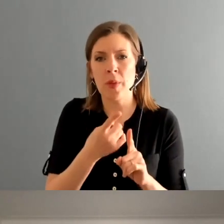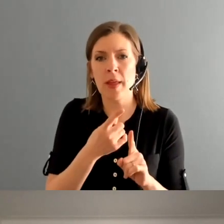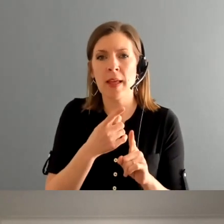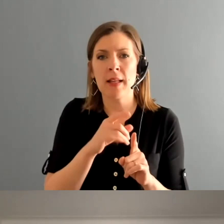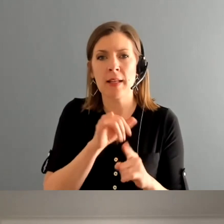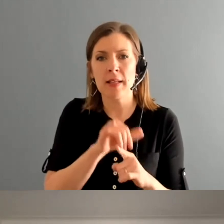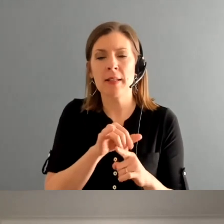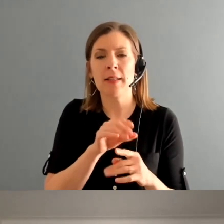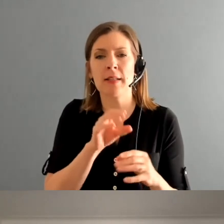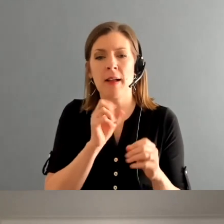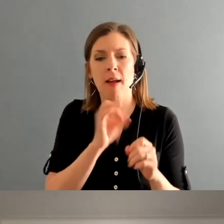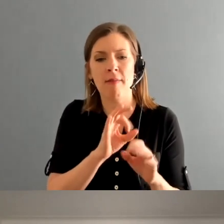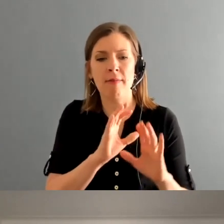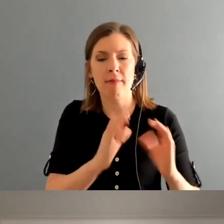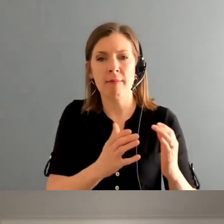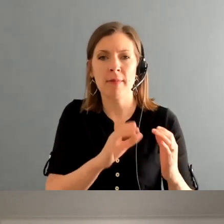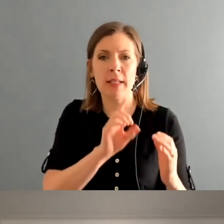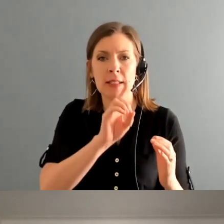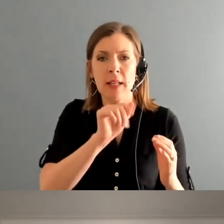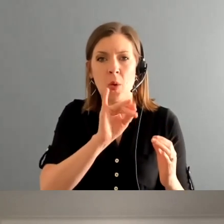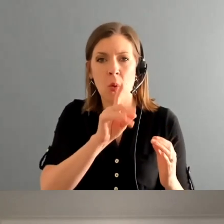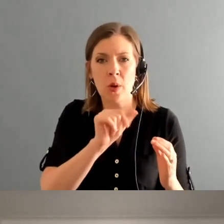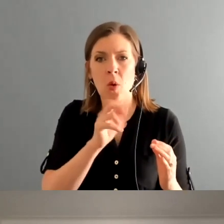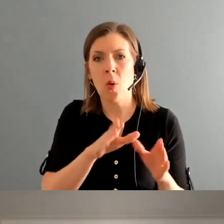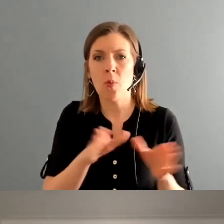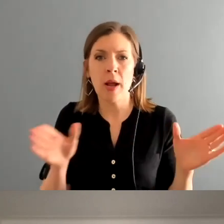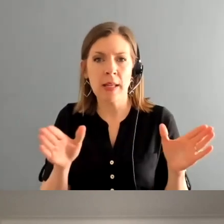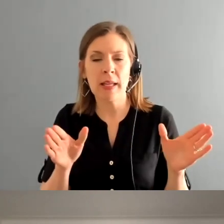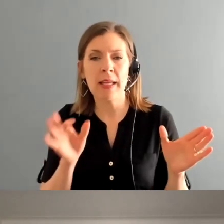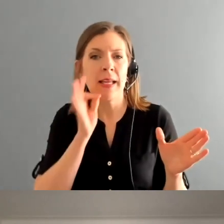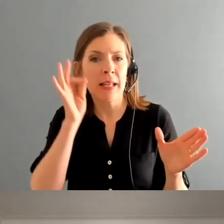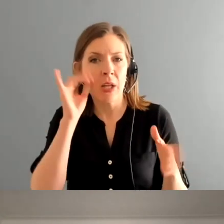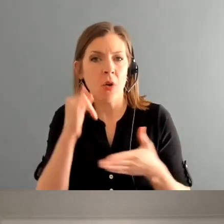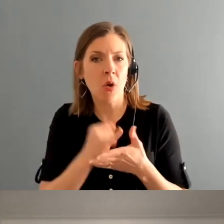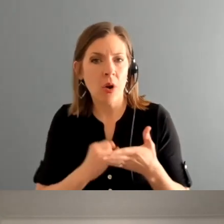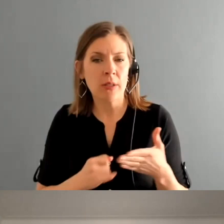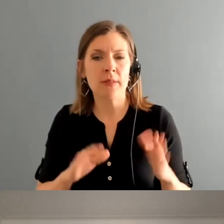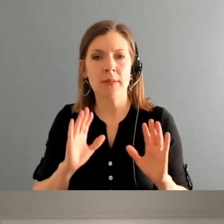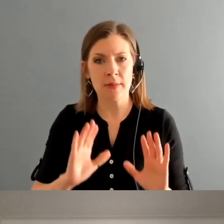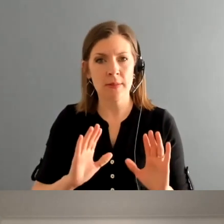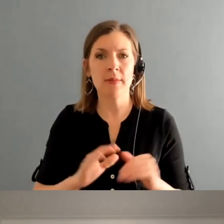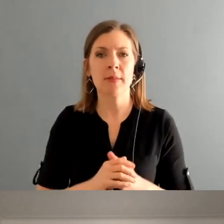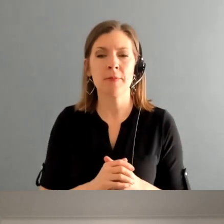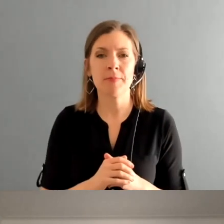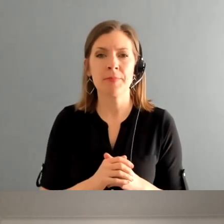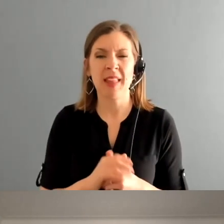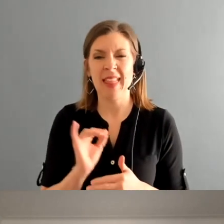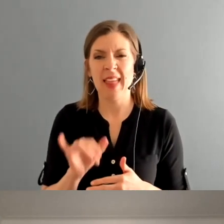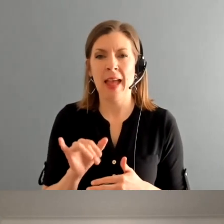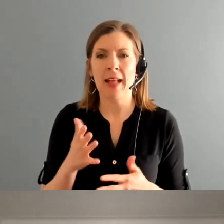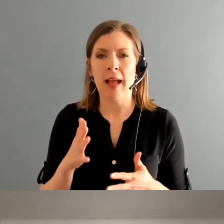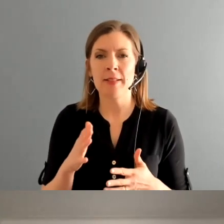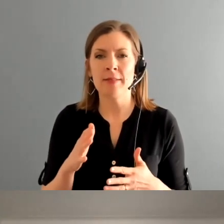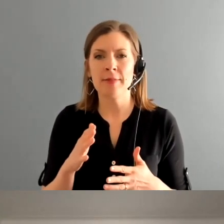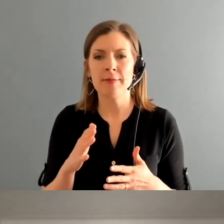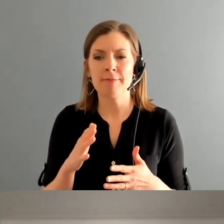Osheti Shakoin or Dakota, or maybe more broadly indigenous arts, and that to kind of